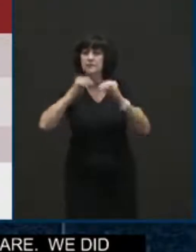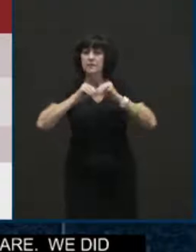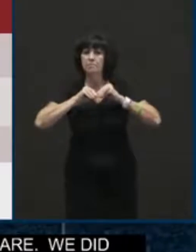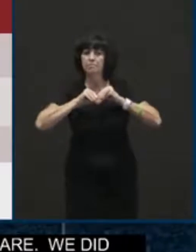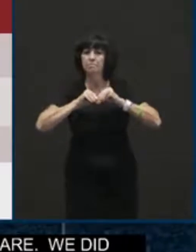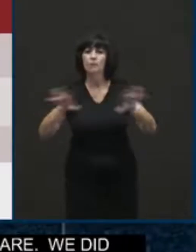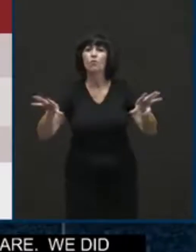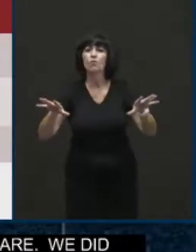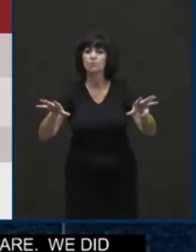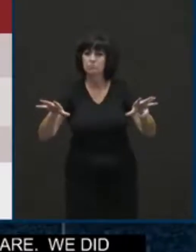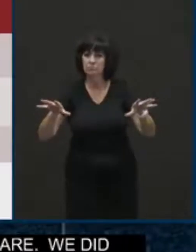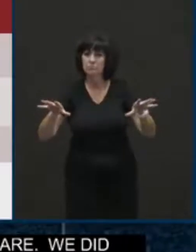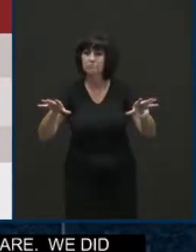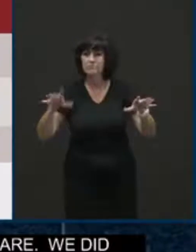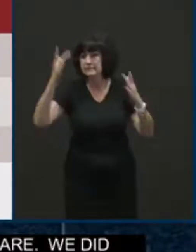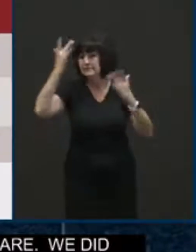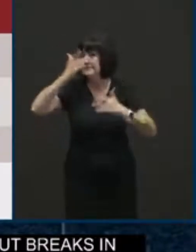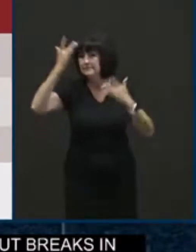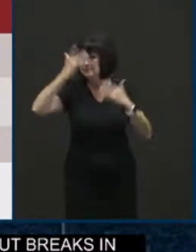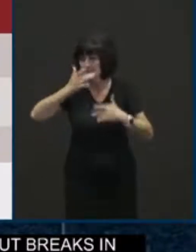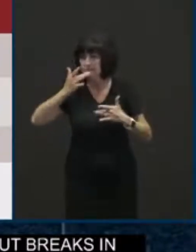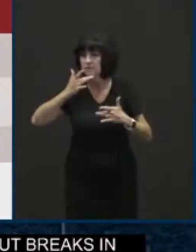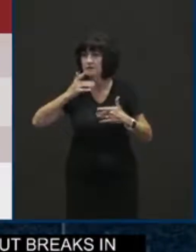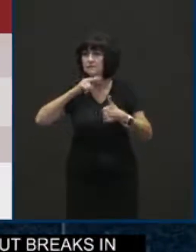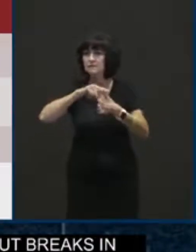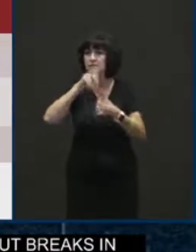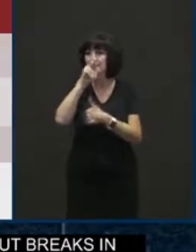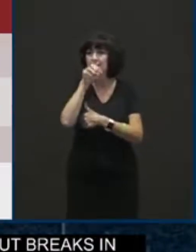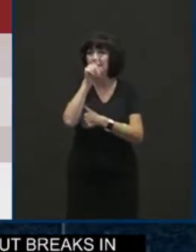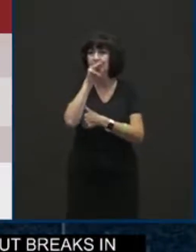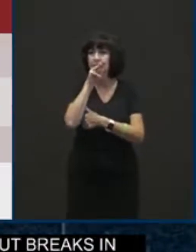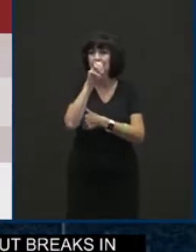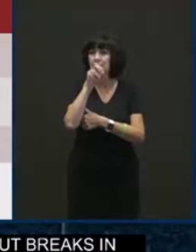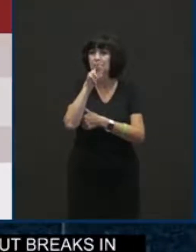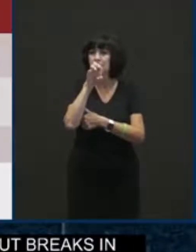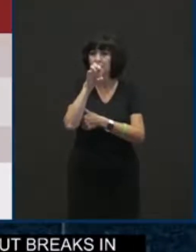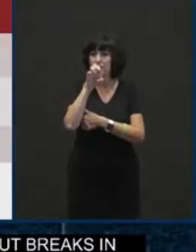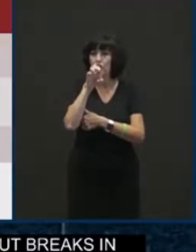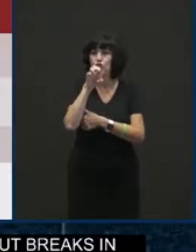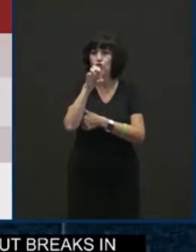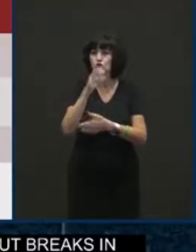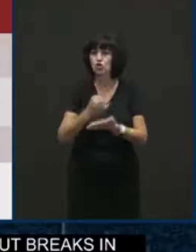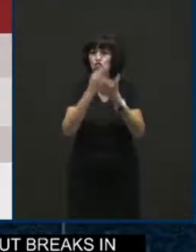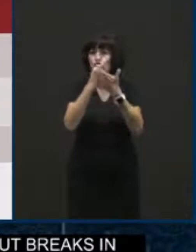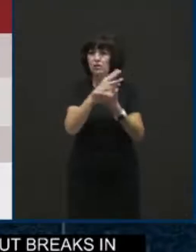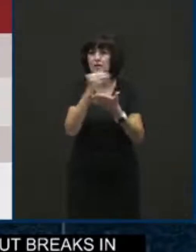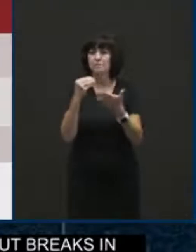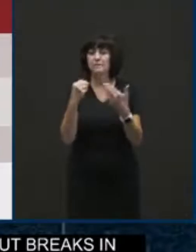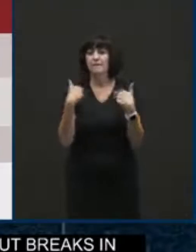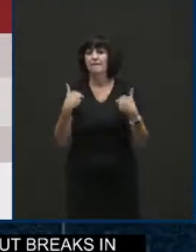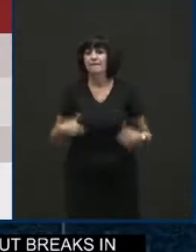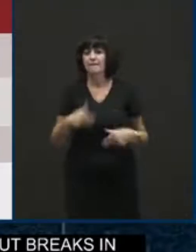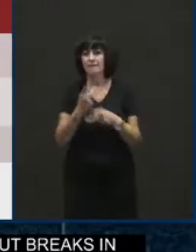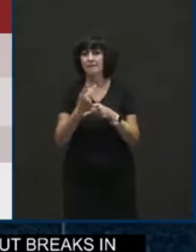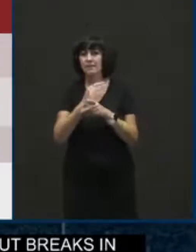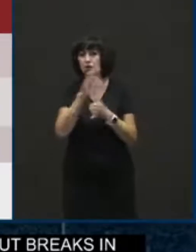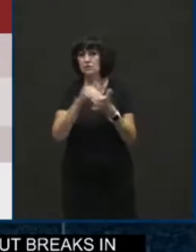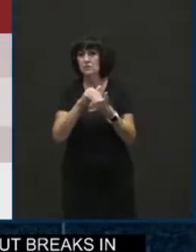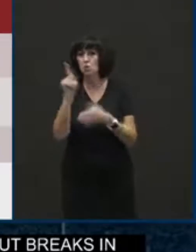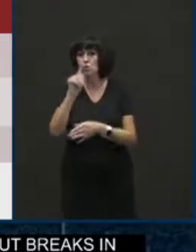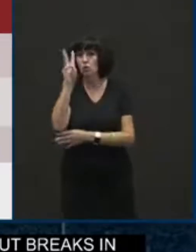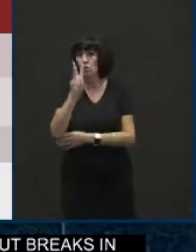facilities, including the Kentmere Rehabilitation and Healthcare Center in Wilmington, Cadia Healthcare